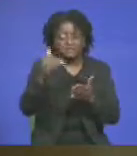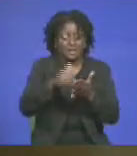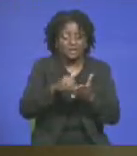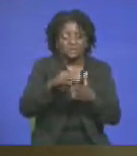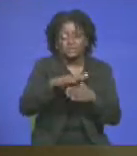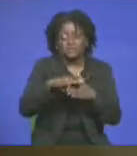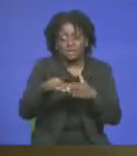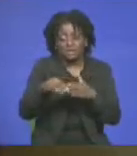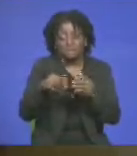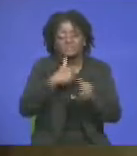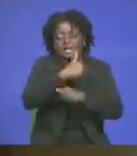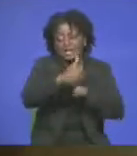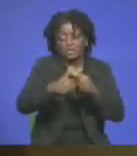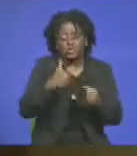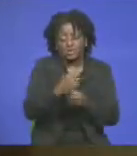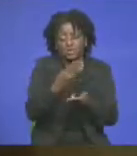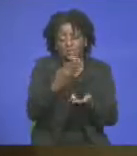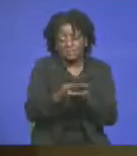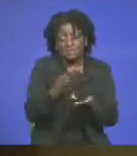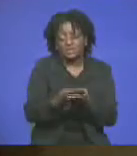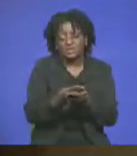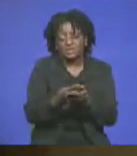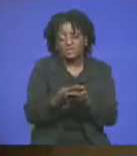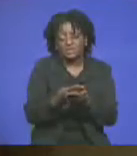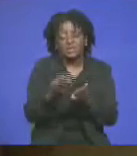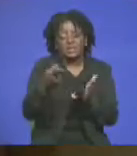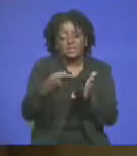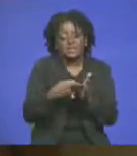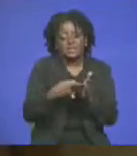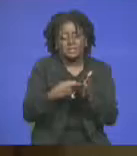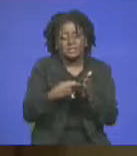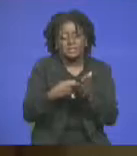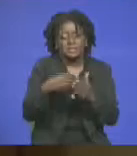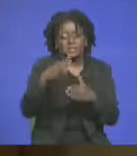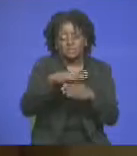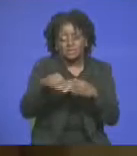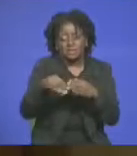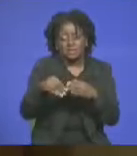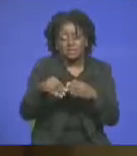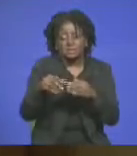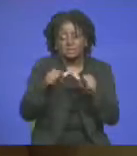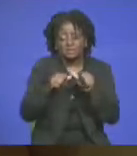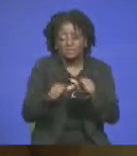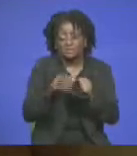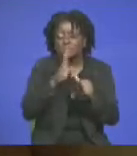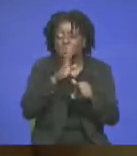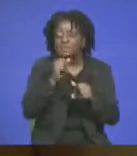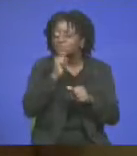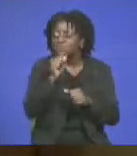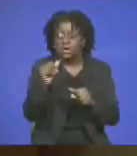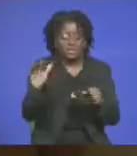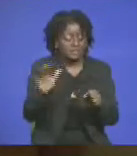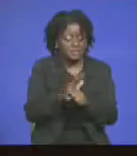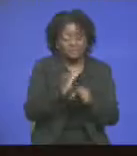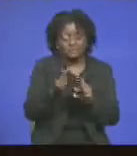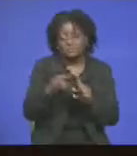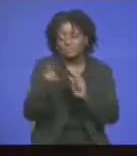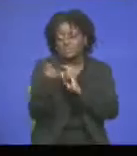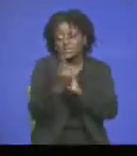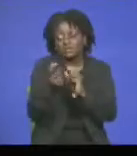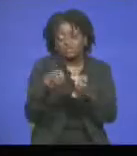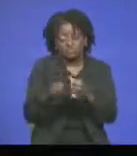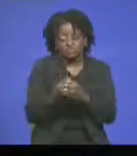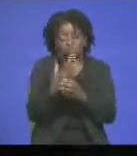through charitable donations, Turnquest says this dollar amount continues to be insufficient to meet the growing demand for help.